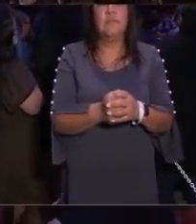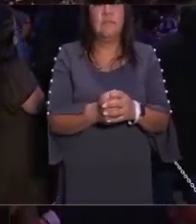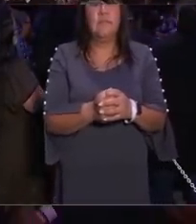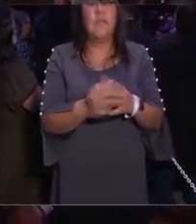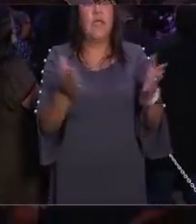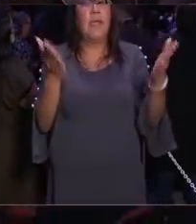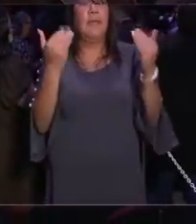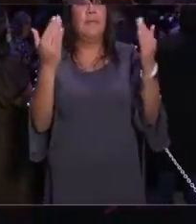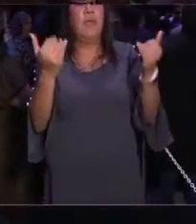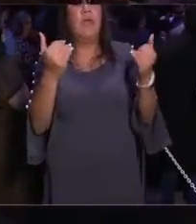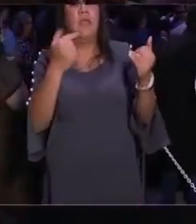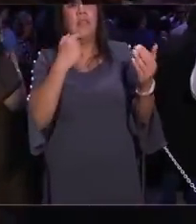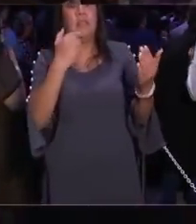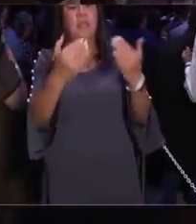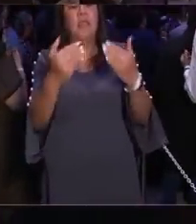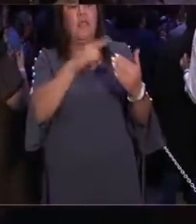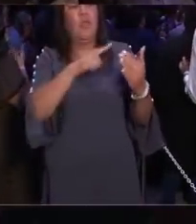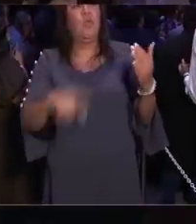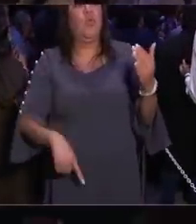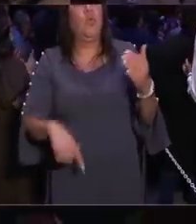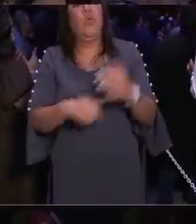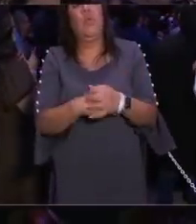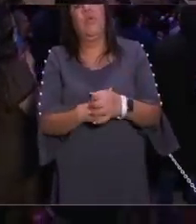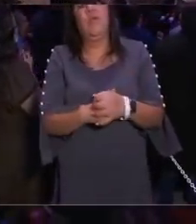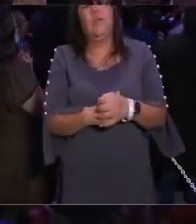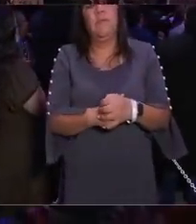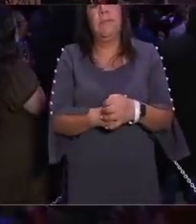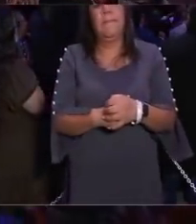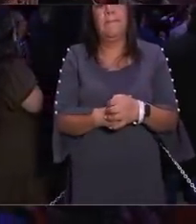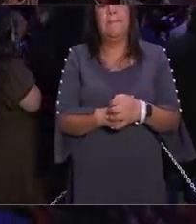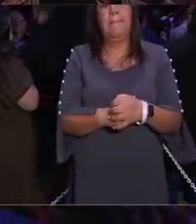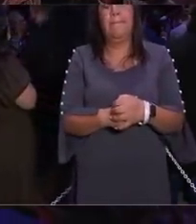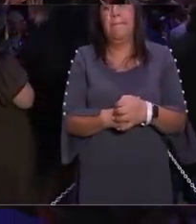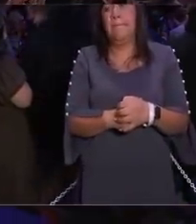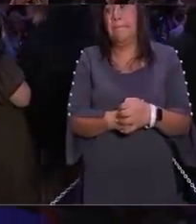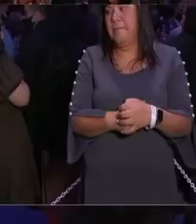Come on, say, thank you, Lord.